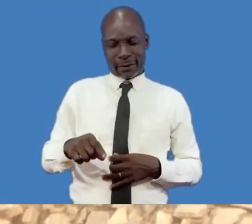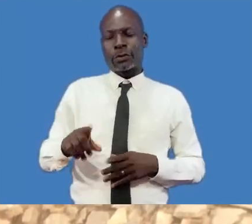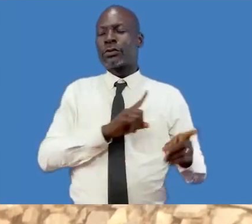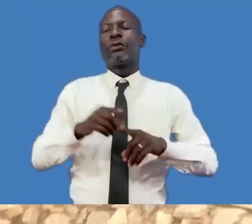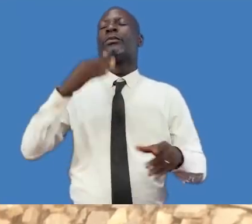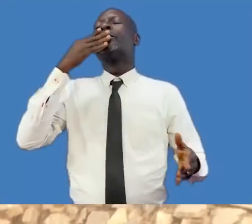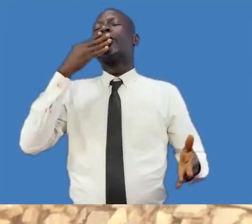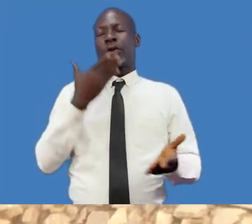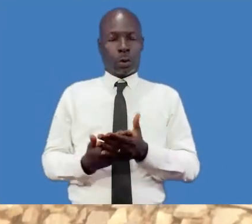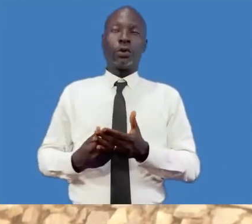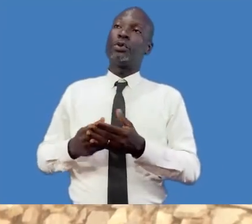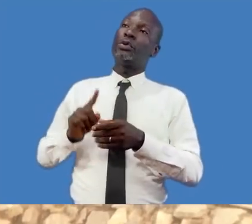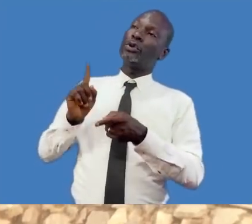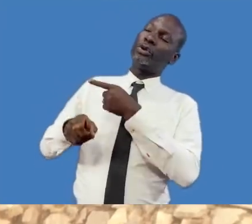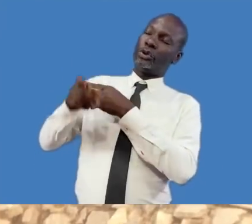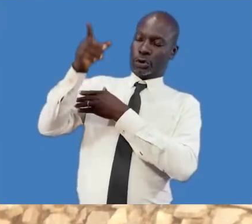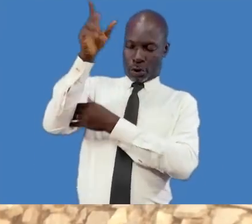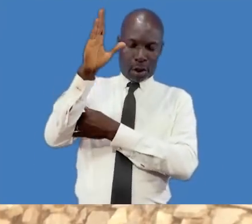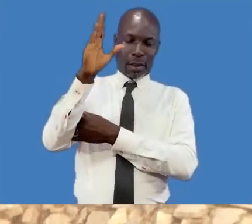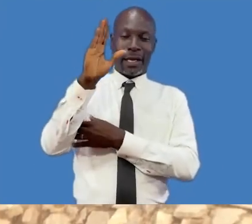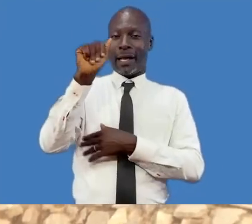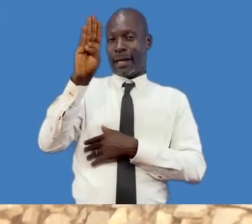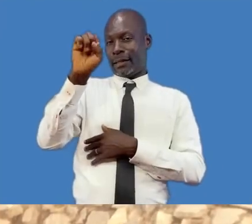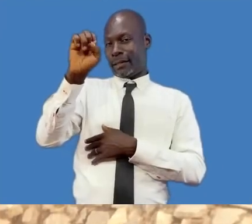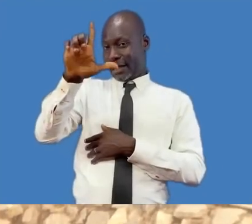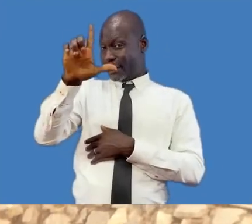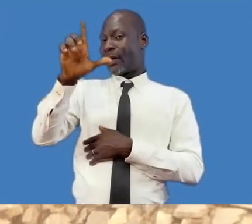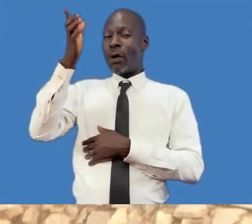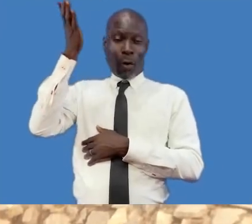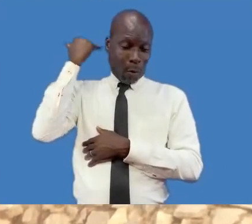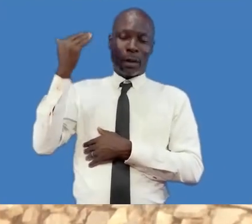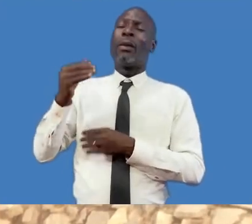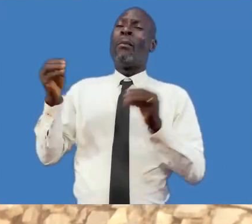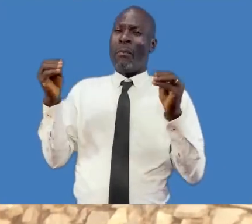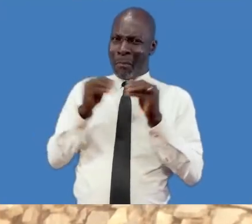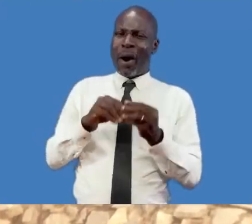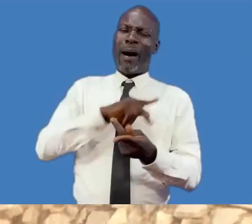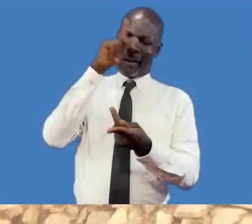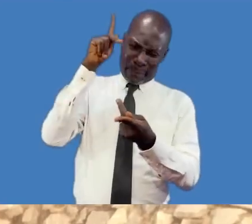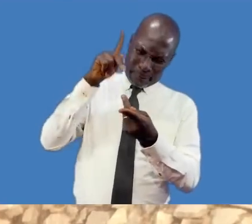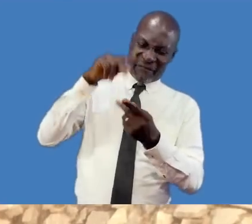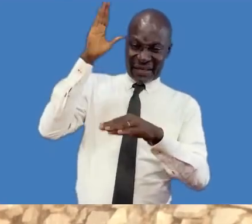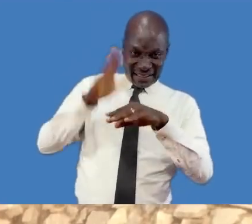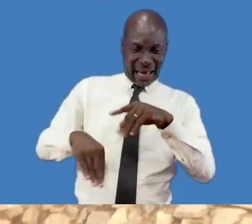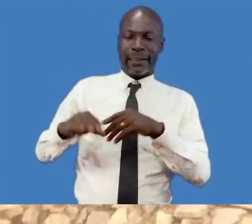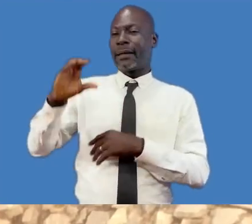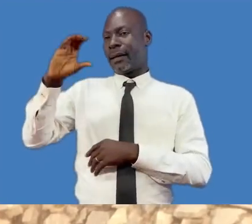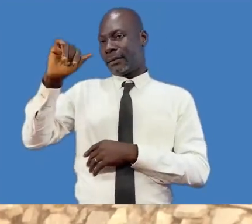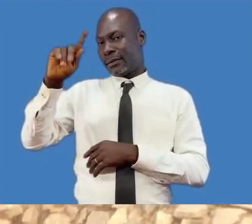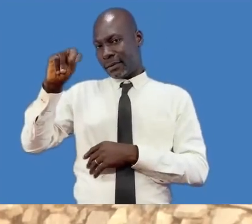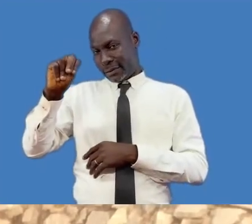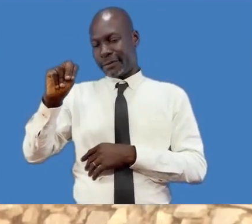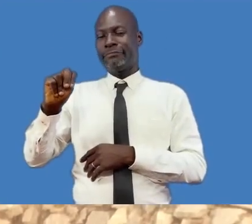na efata enti Abel's sacrifice was more excellent than that of Cain, Bible